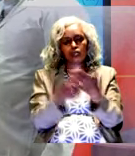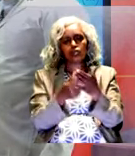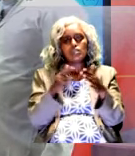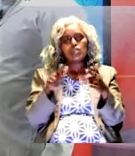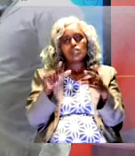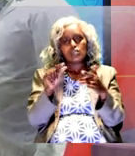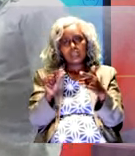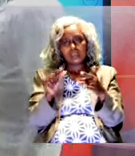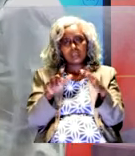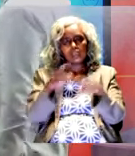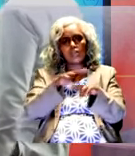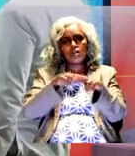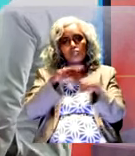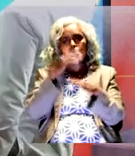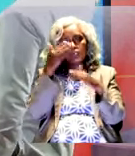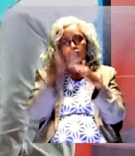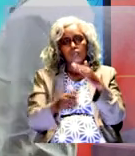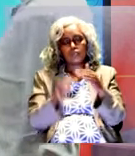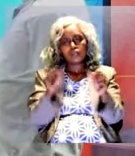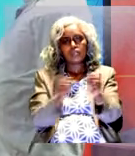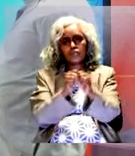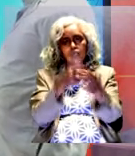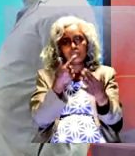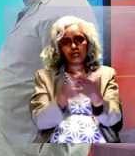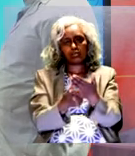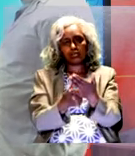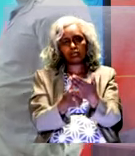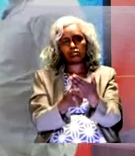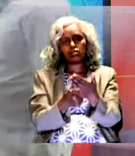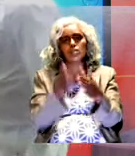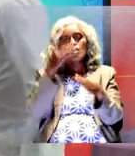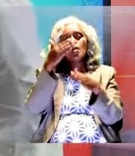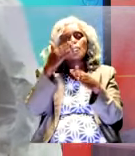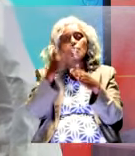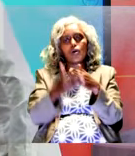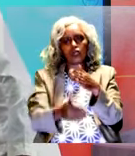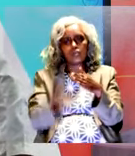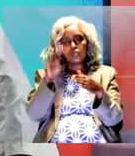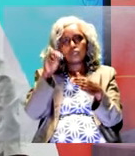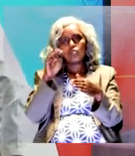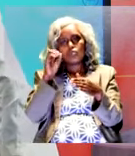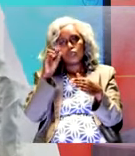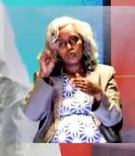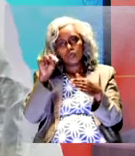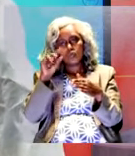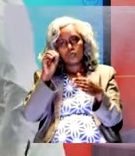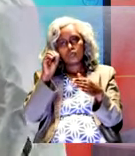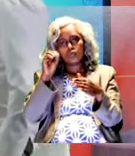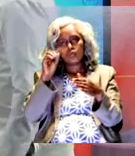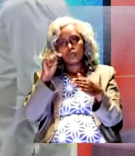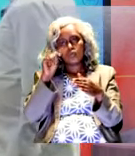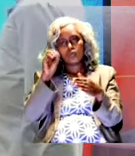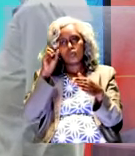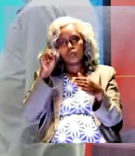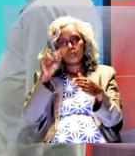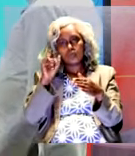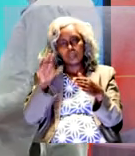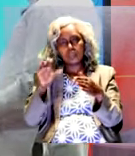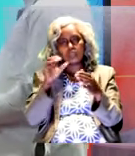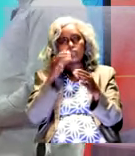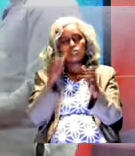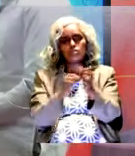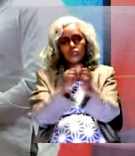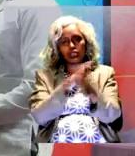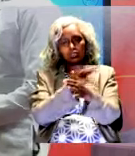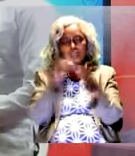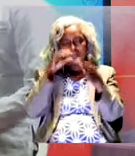upper bound of the sequence. So this one is a bounded monotonic sequence, and since it is